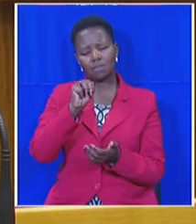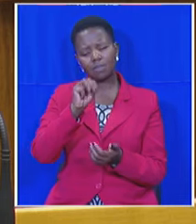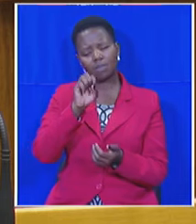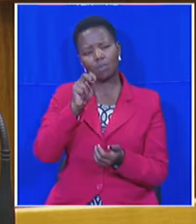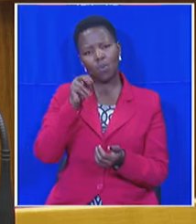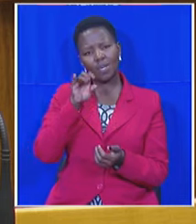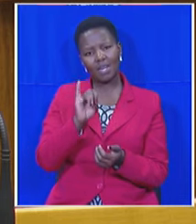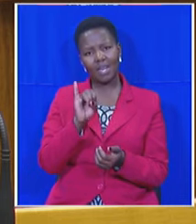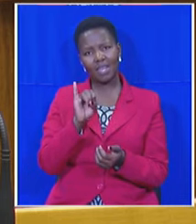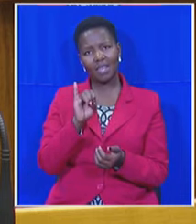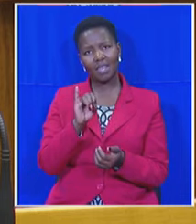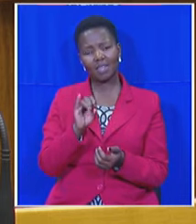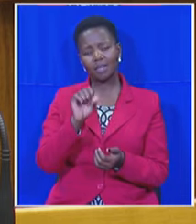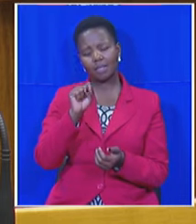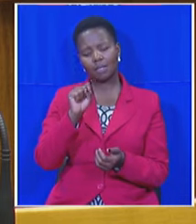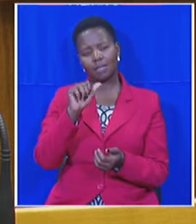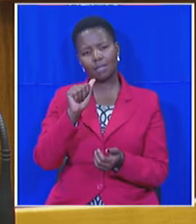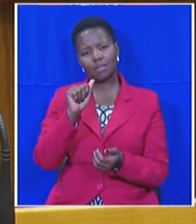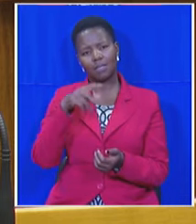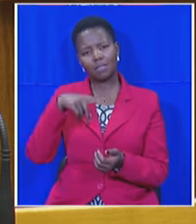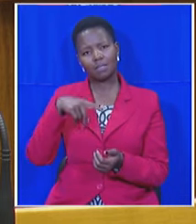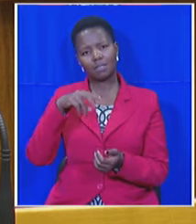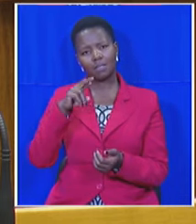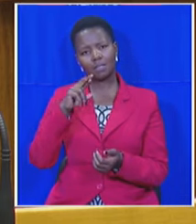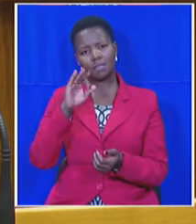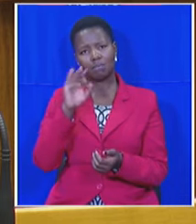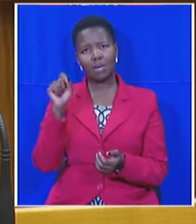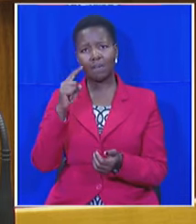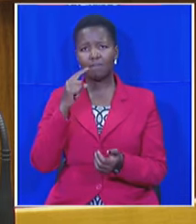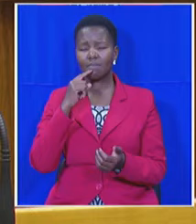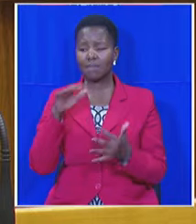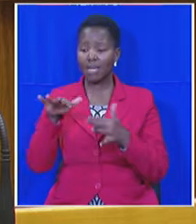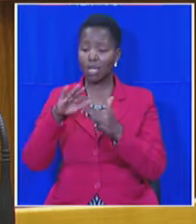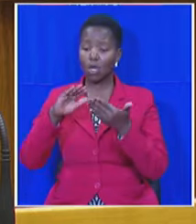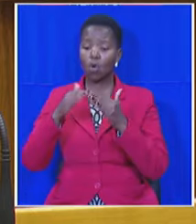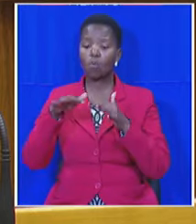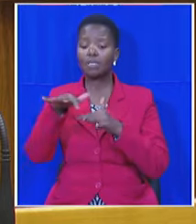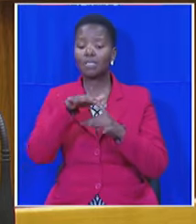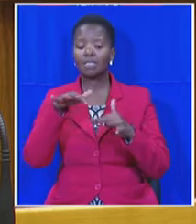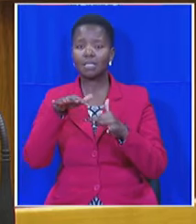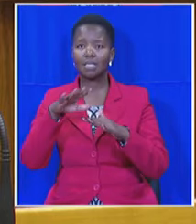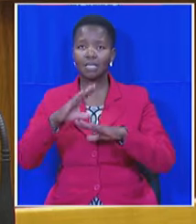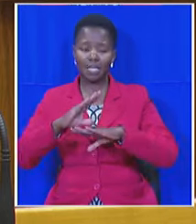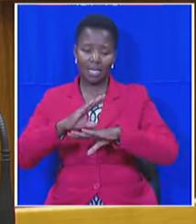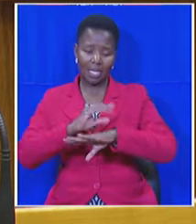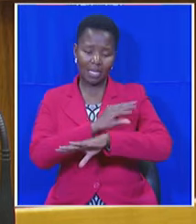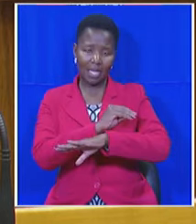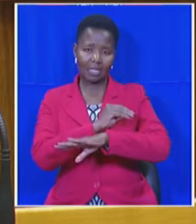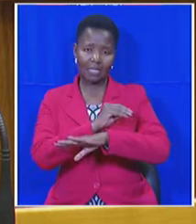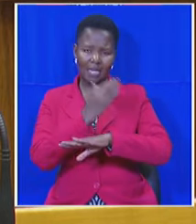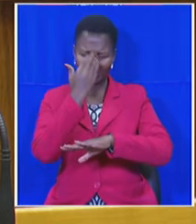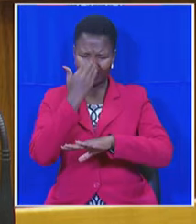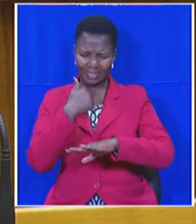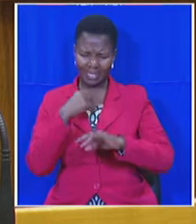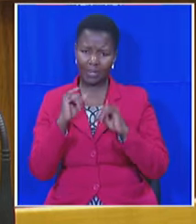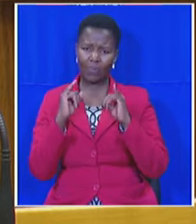appears that there is a very high level of lung infection, cancer victims in that area. So we would